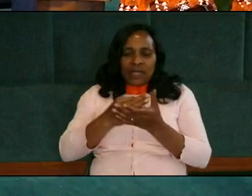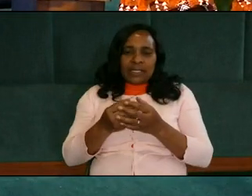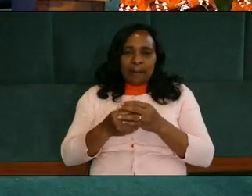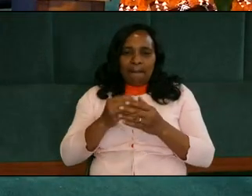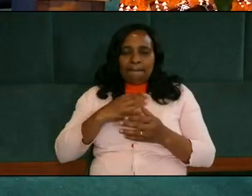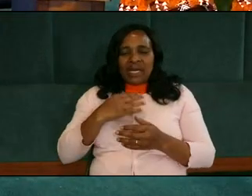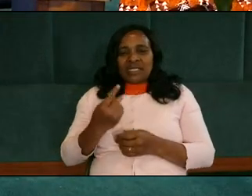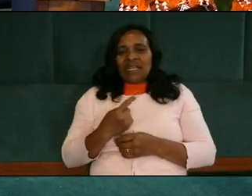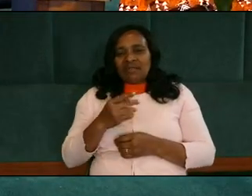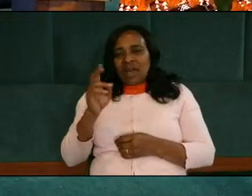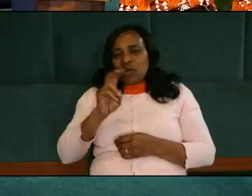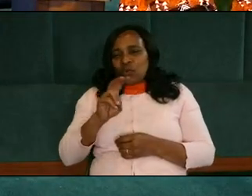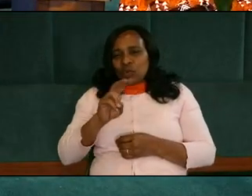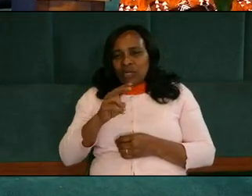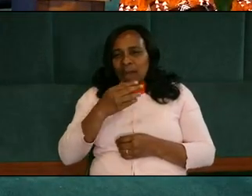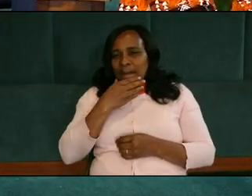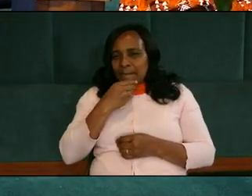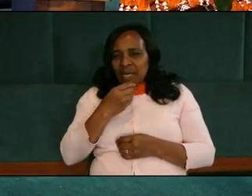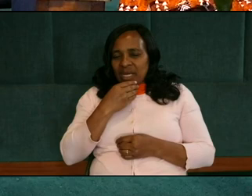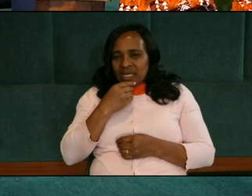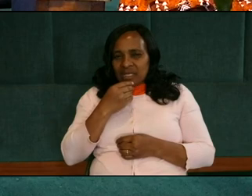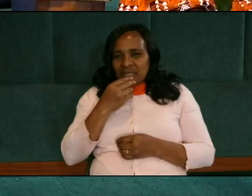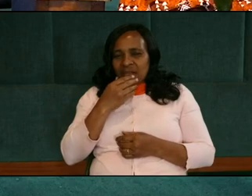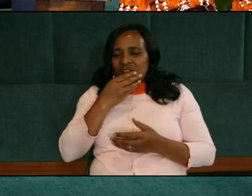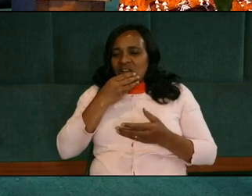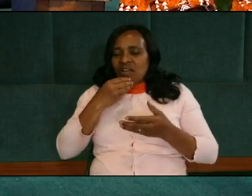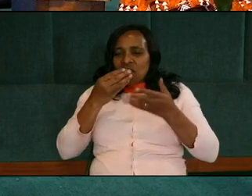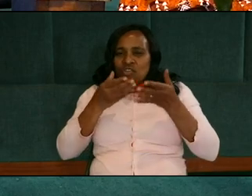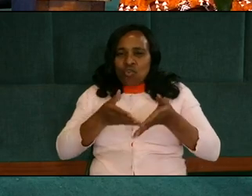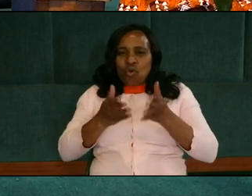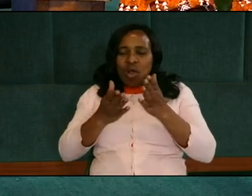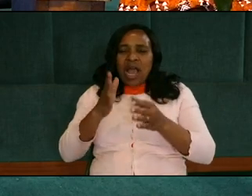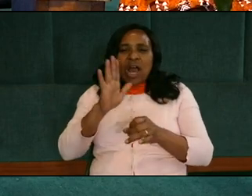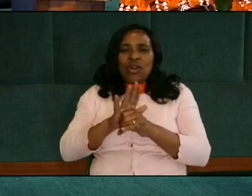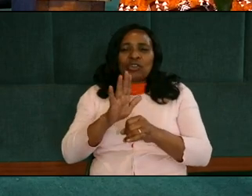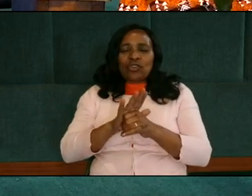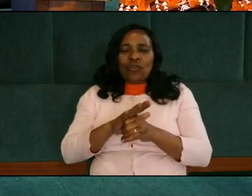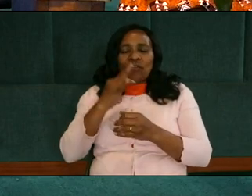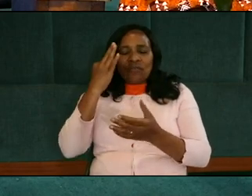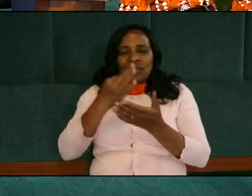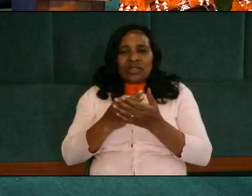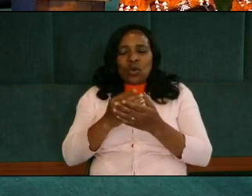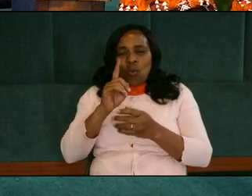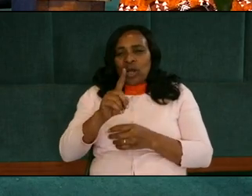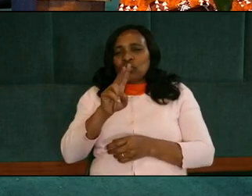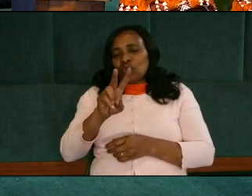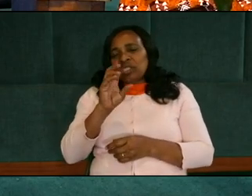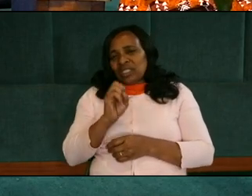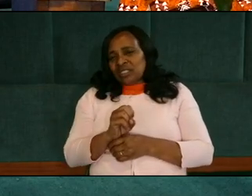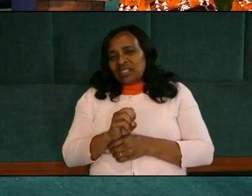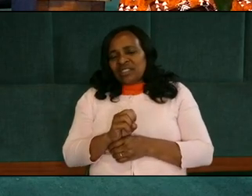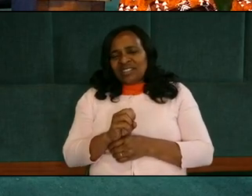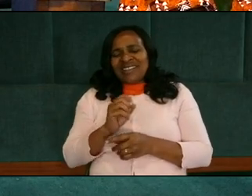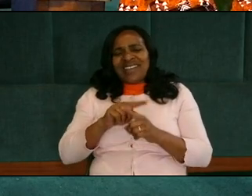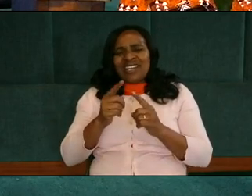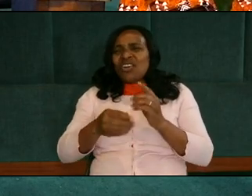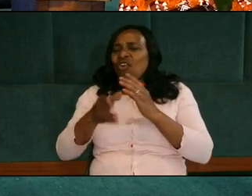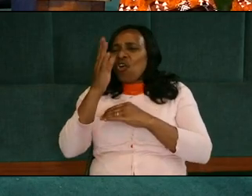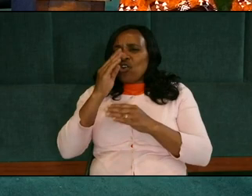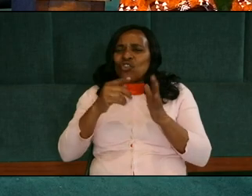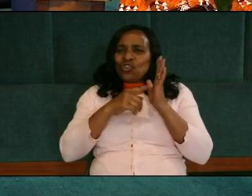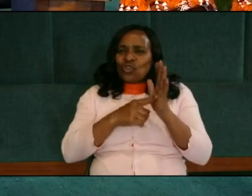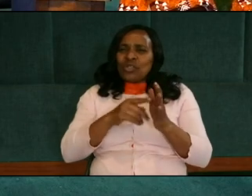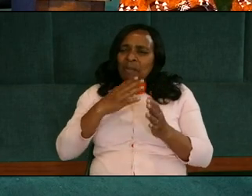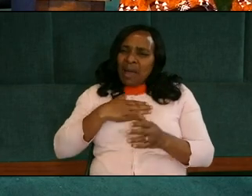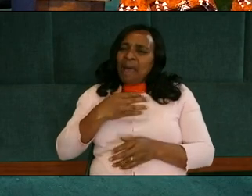myself, I'm looking at Noah. This guy had a lot of faith. Because 120 years is a long time. Like, God shows up and is like, you,